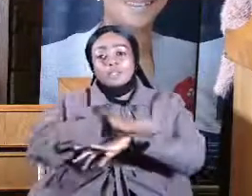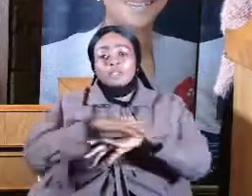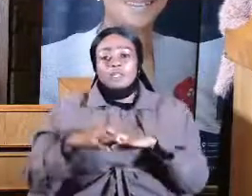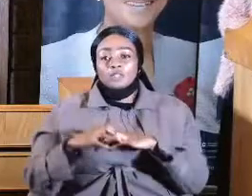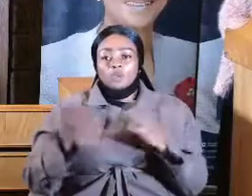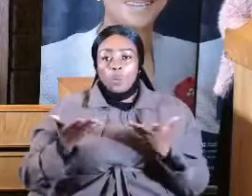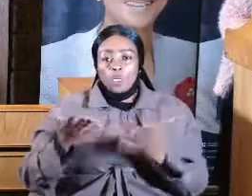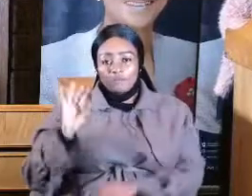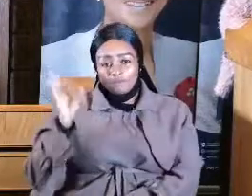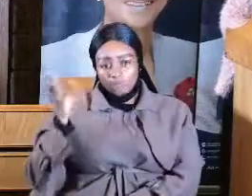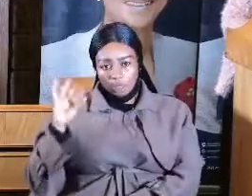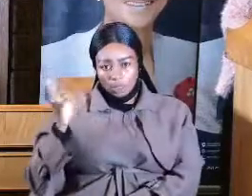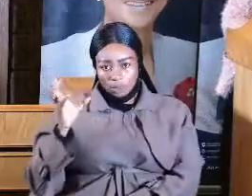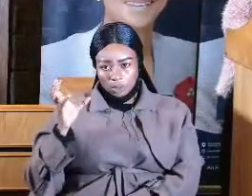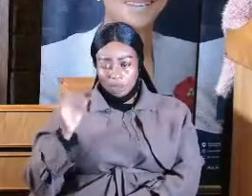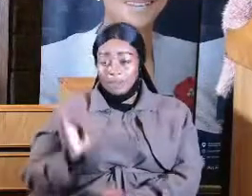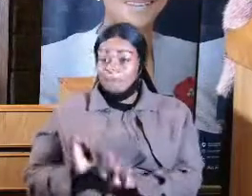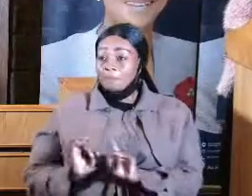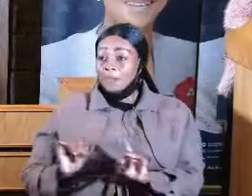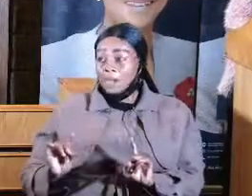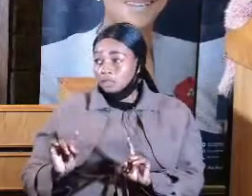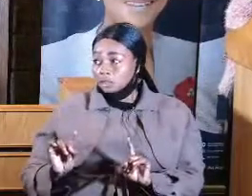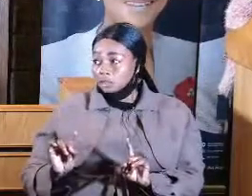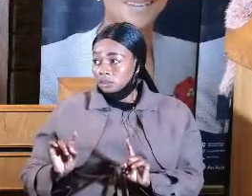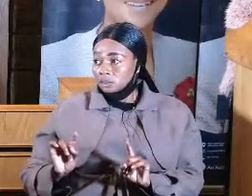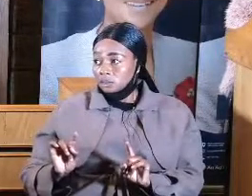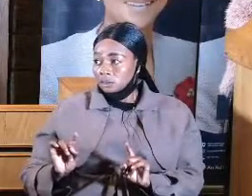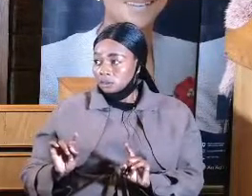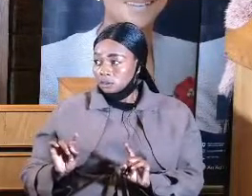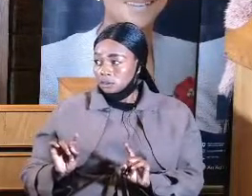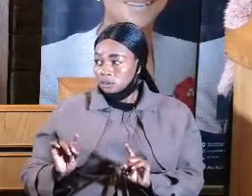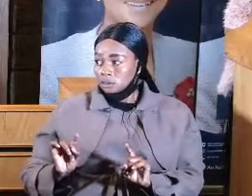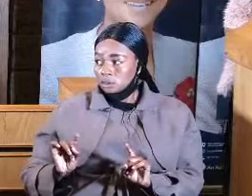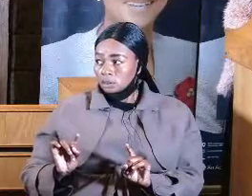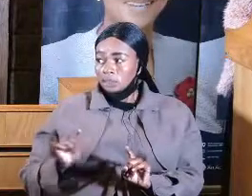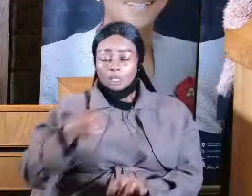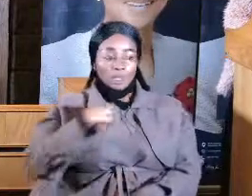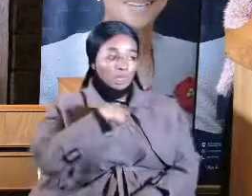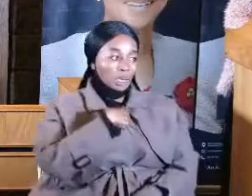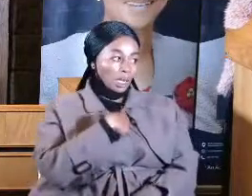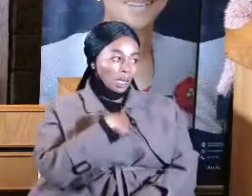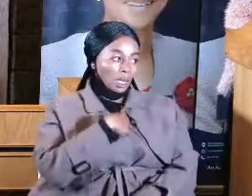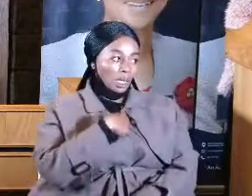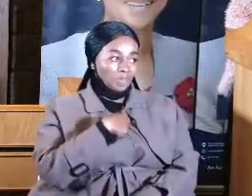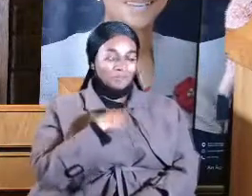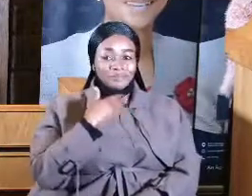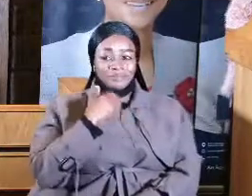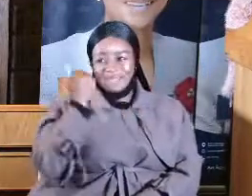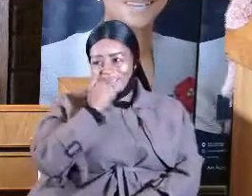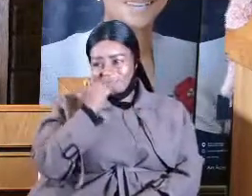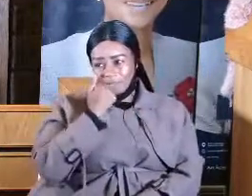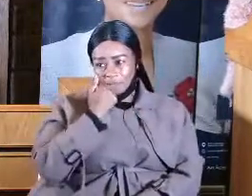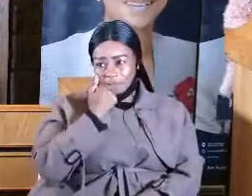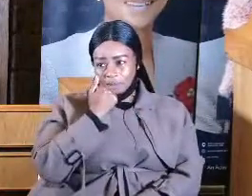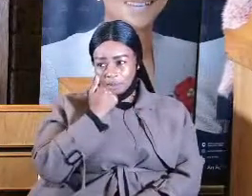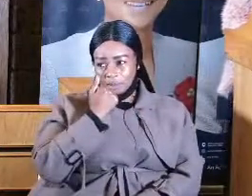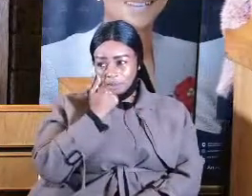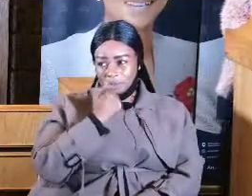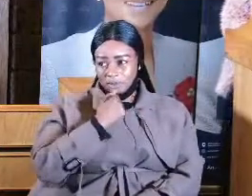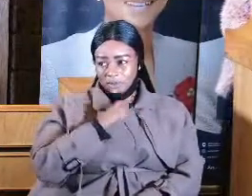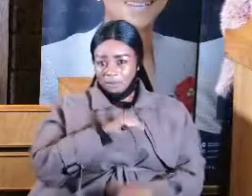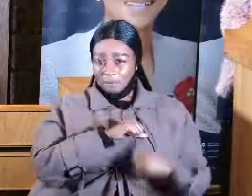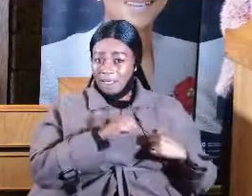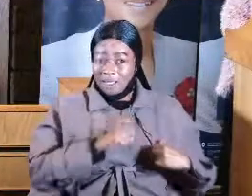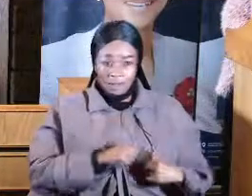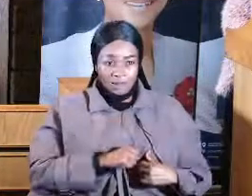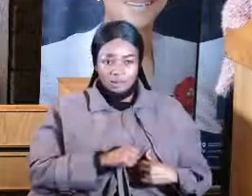right? However, I'm standing here, you know, with a saddened heart, Madam Speaker, to